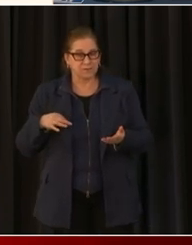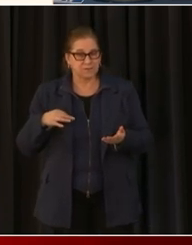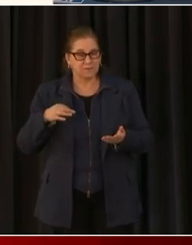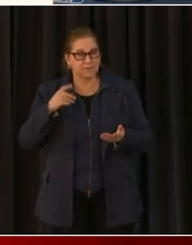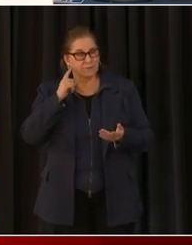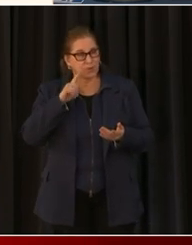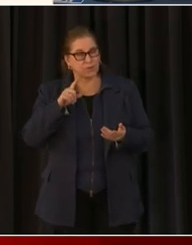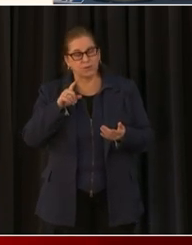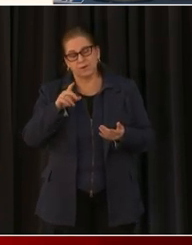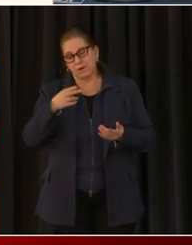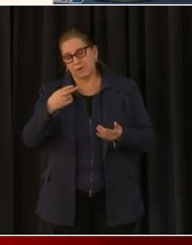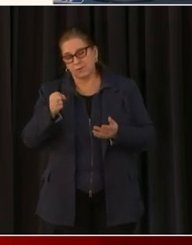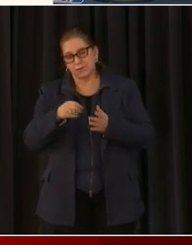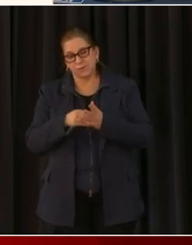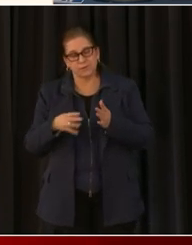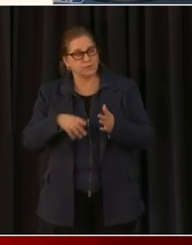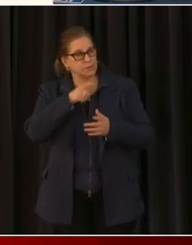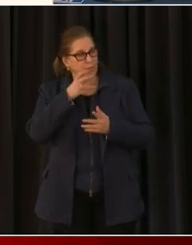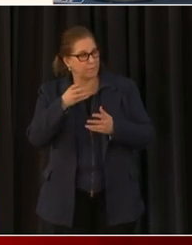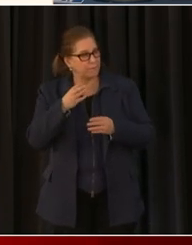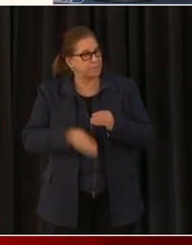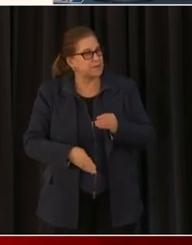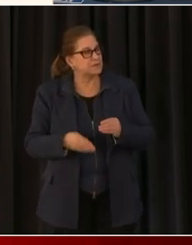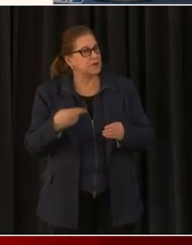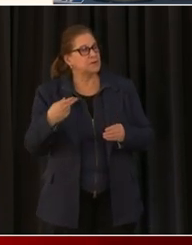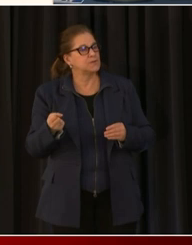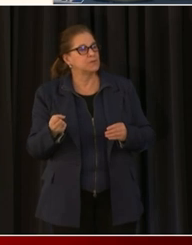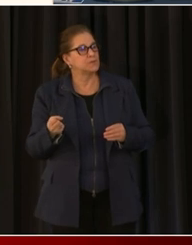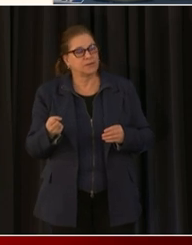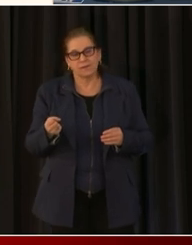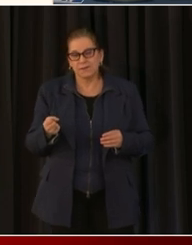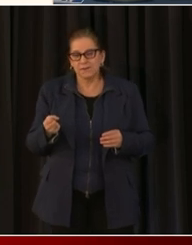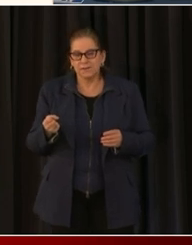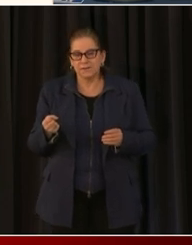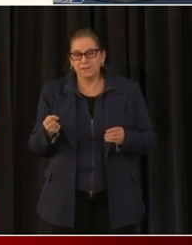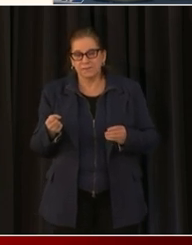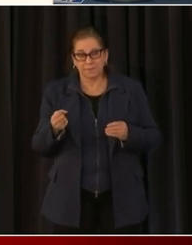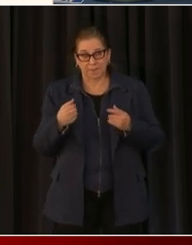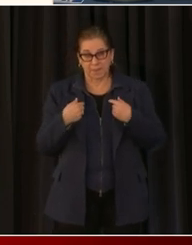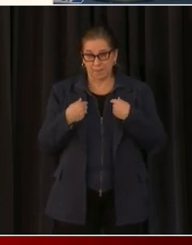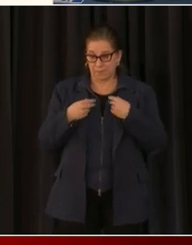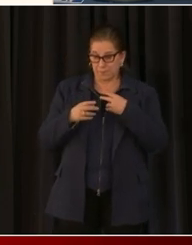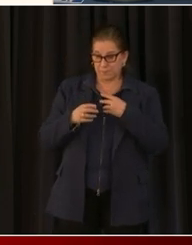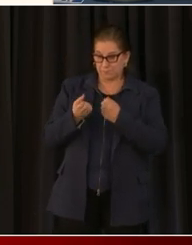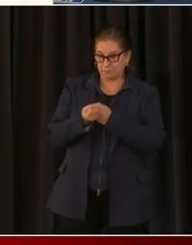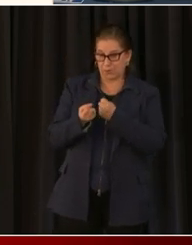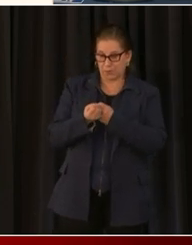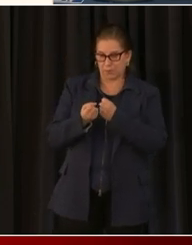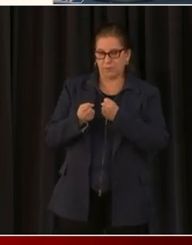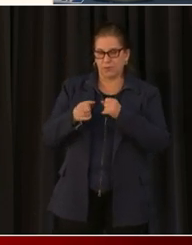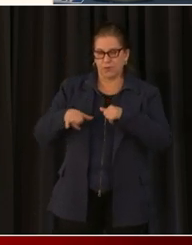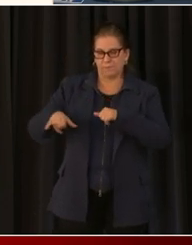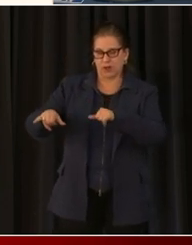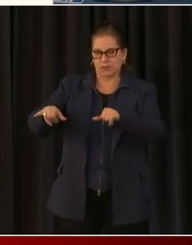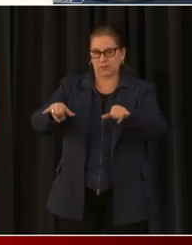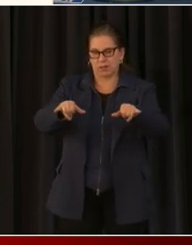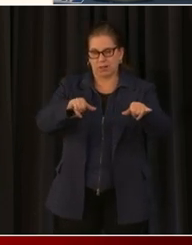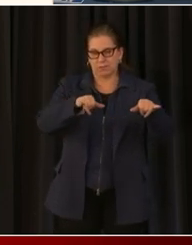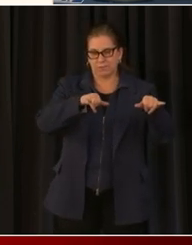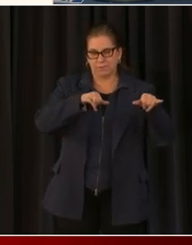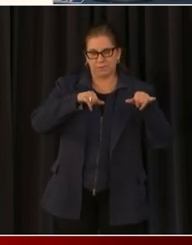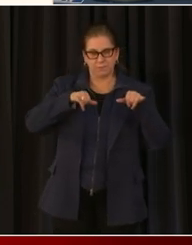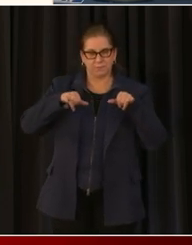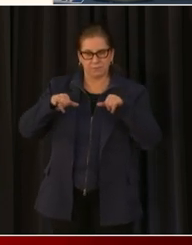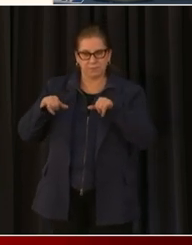as they look towards graduation. In addition to our universal supports available to all of our students, we're asking schools